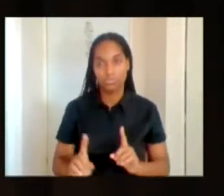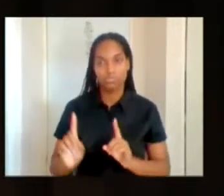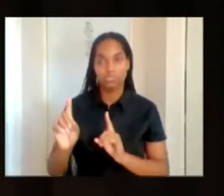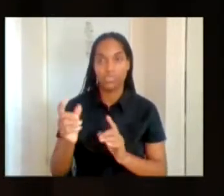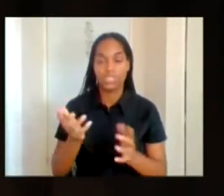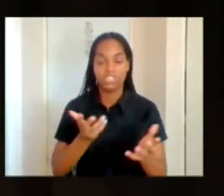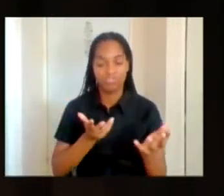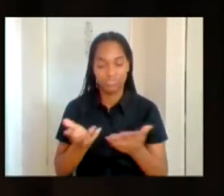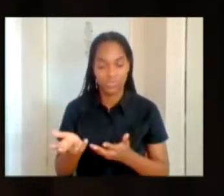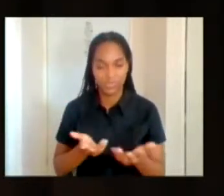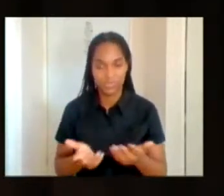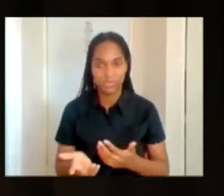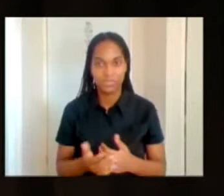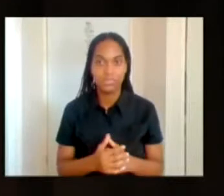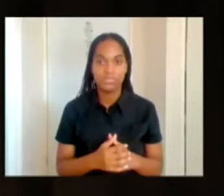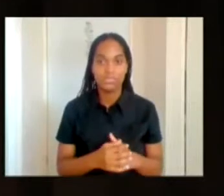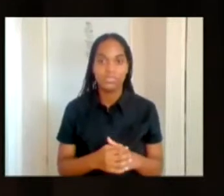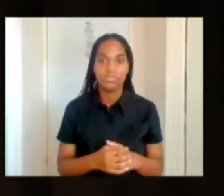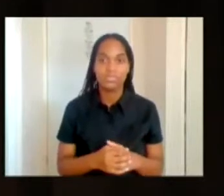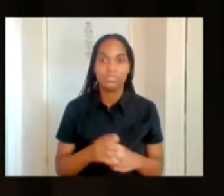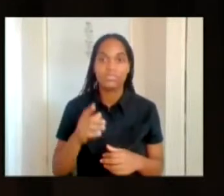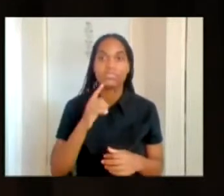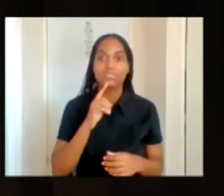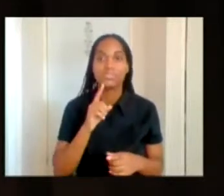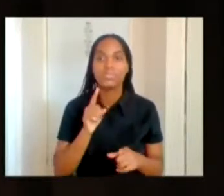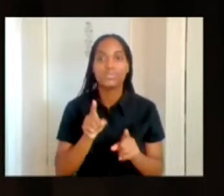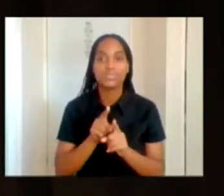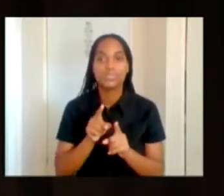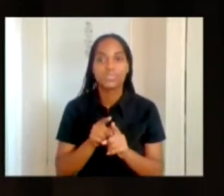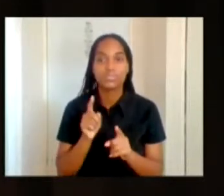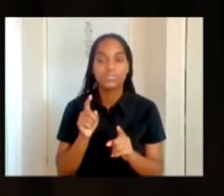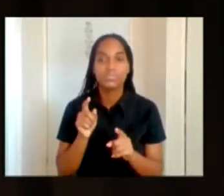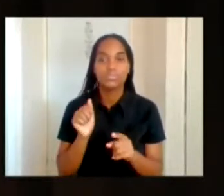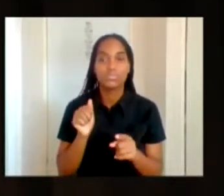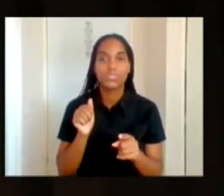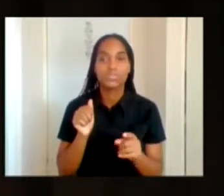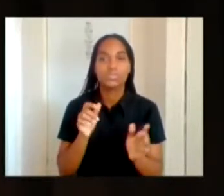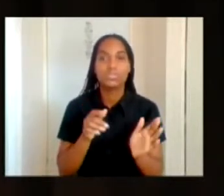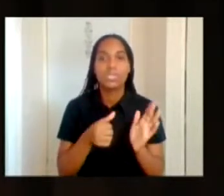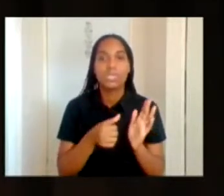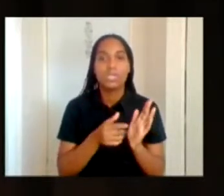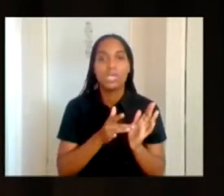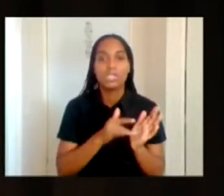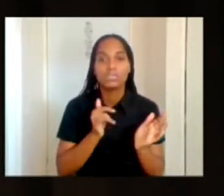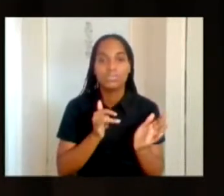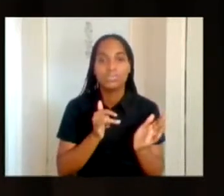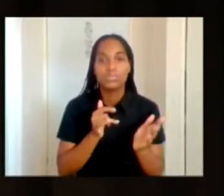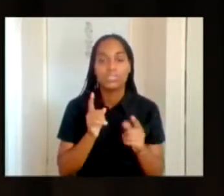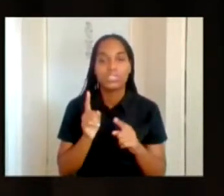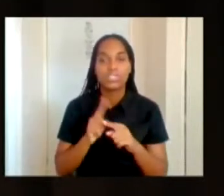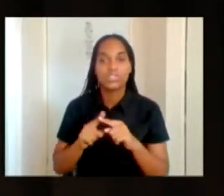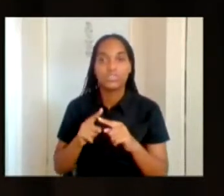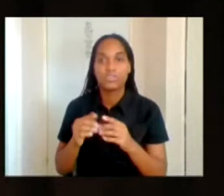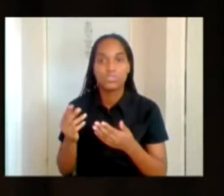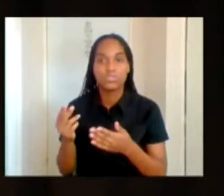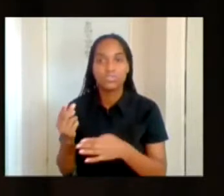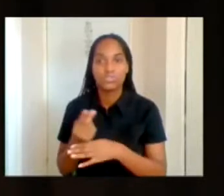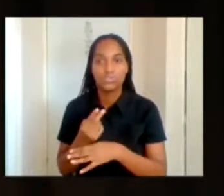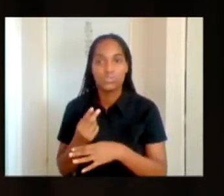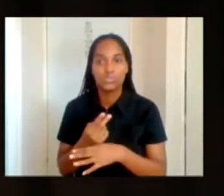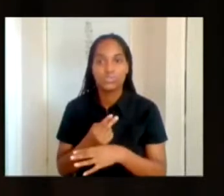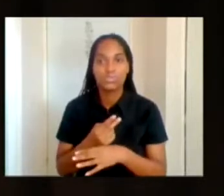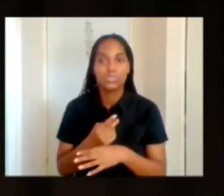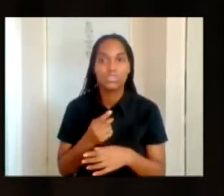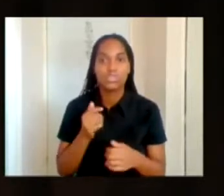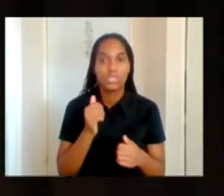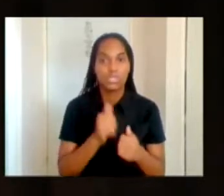interactivity, it's our sort of mission to be able to exploit the different kinds of use cases every broadcaster wants to do